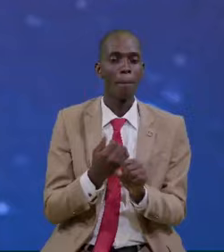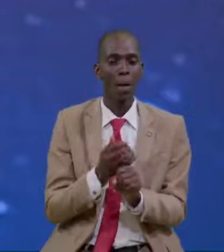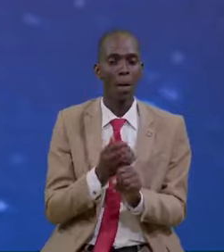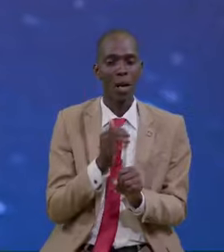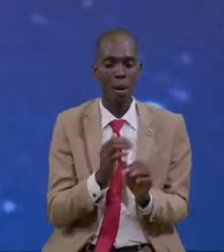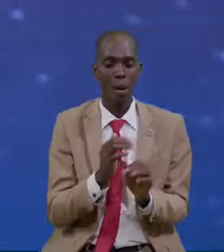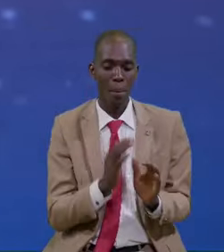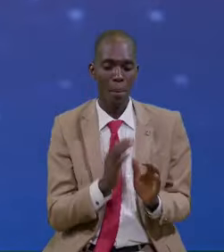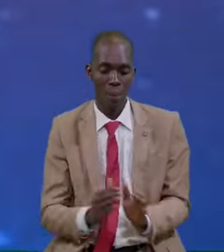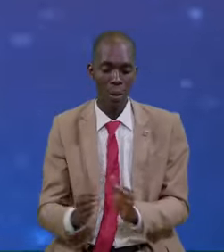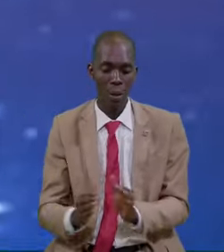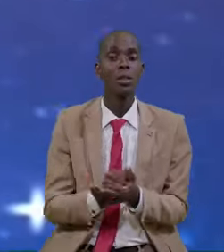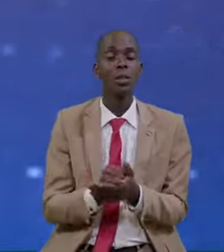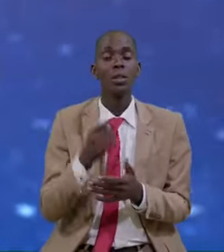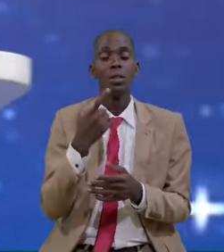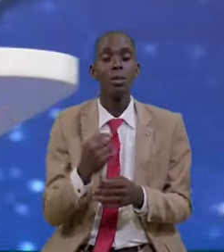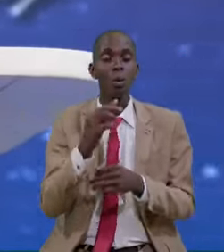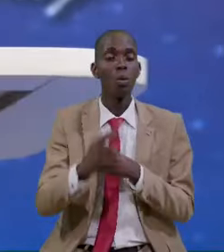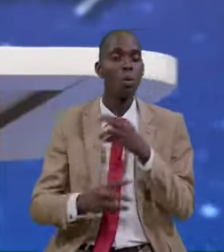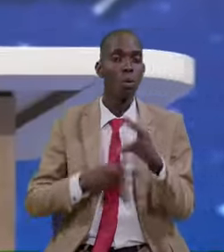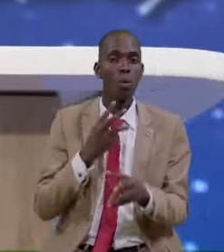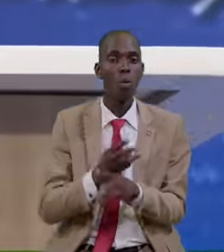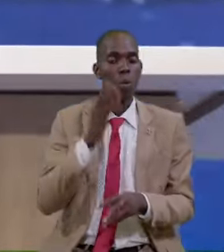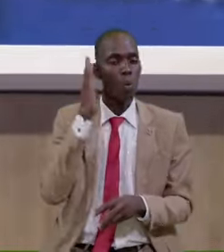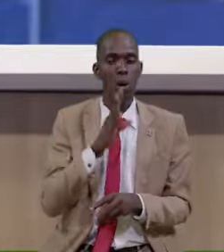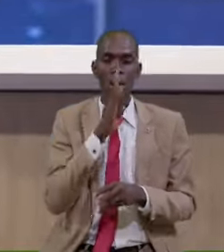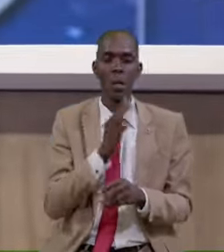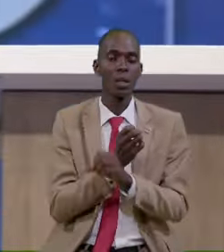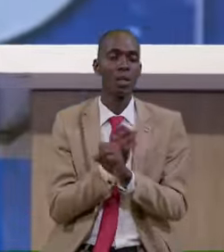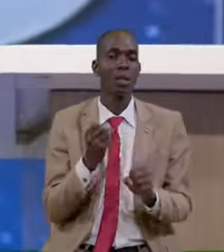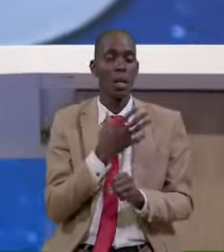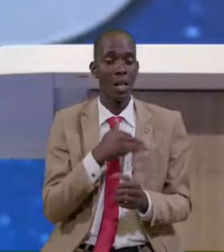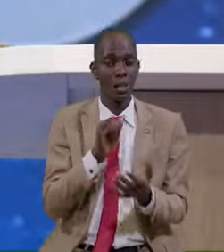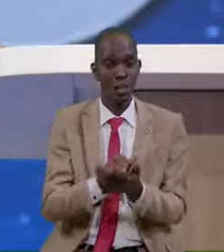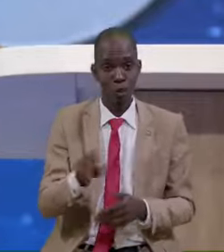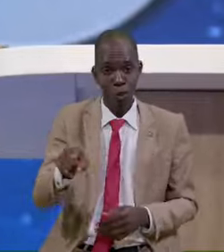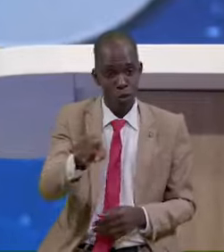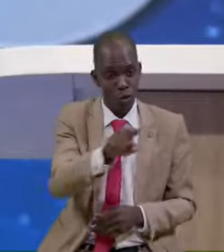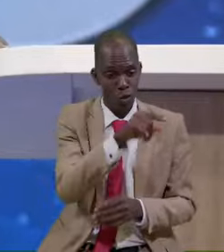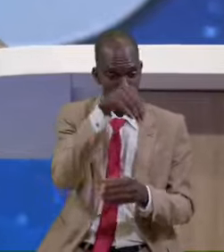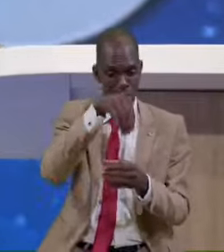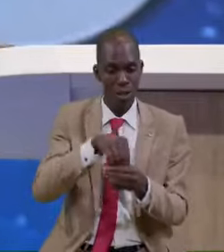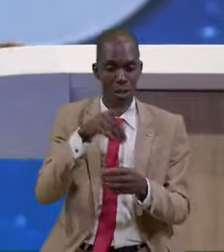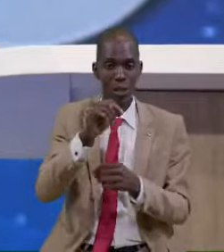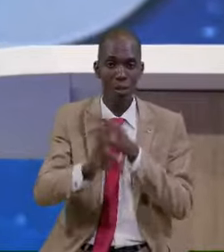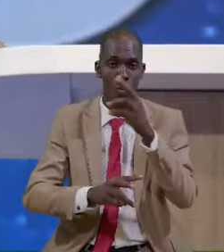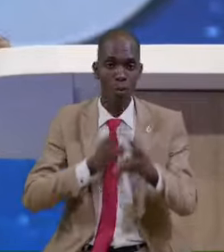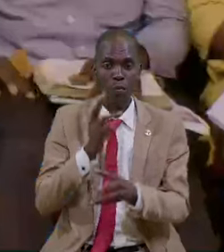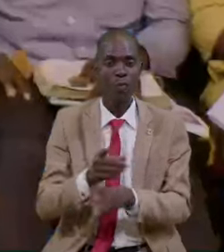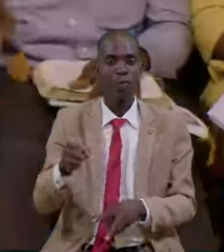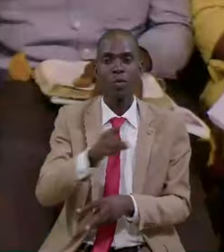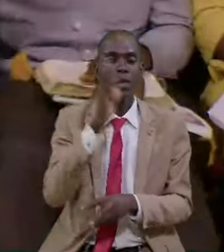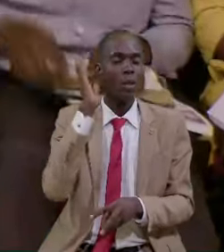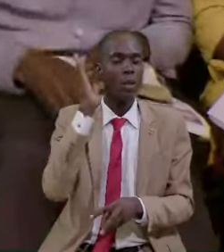that the world will be saved, and that you in the world, you will not be